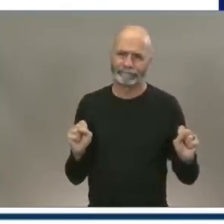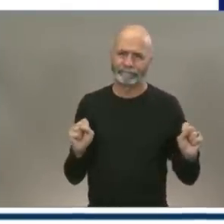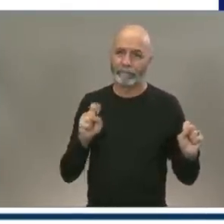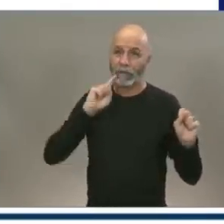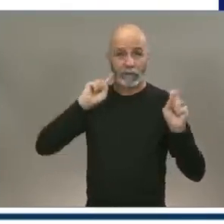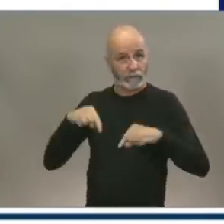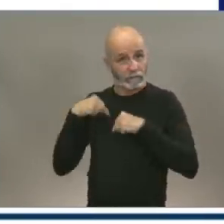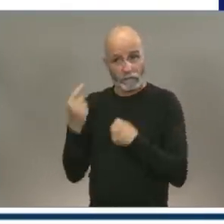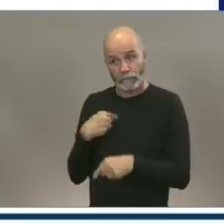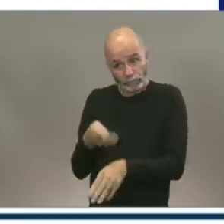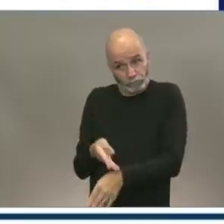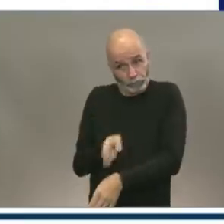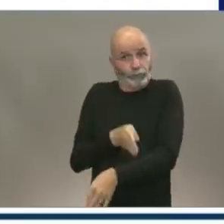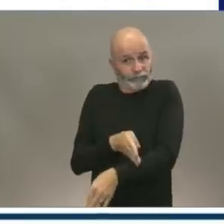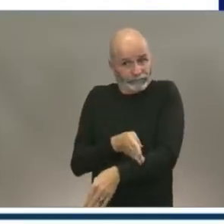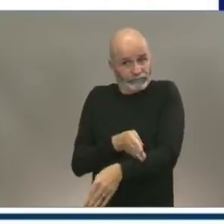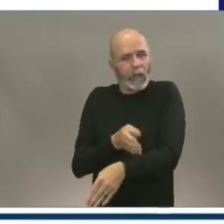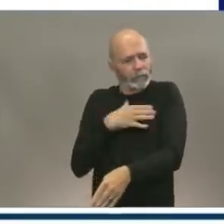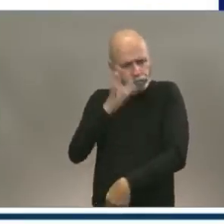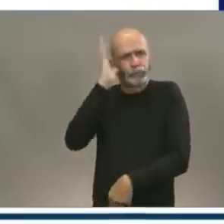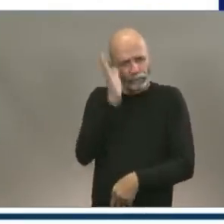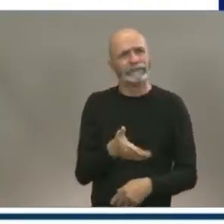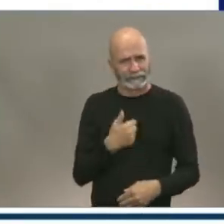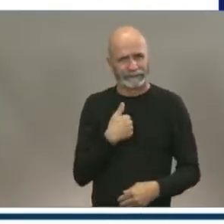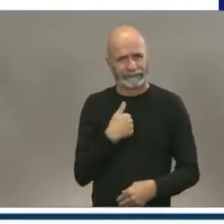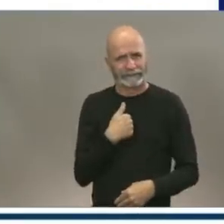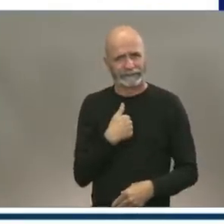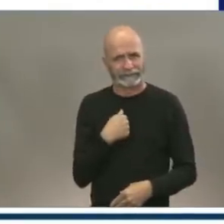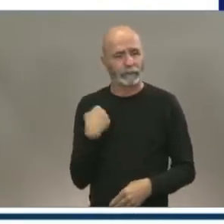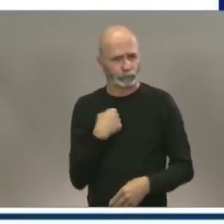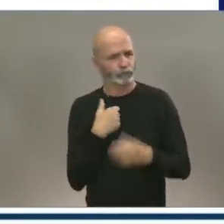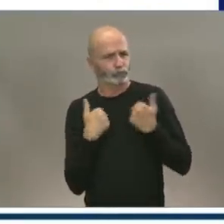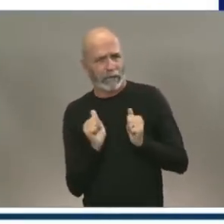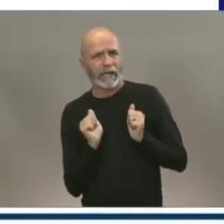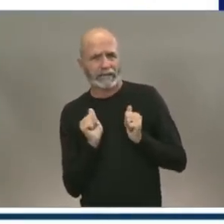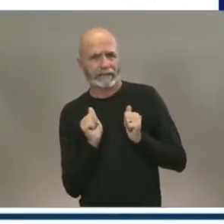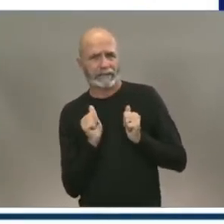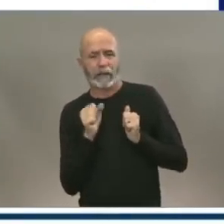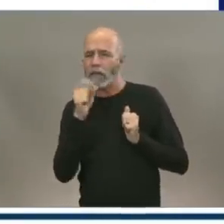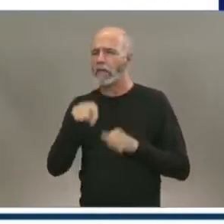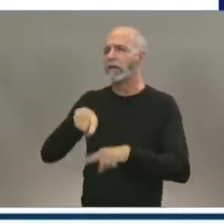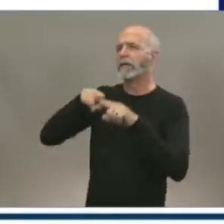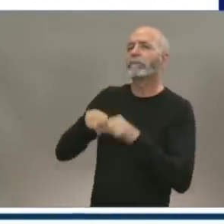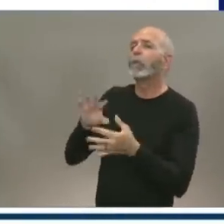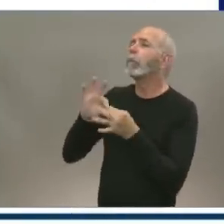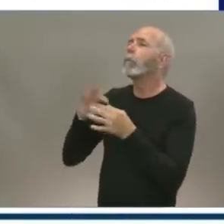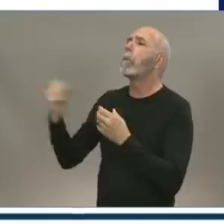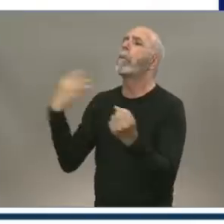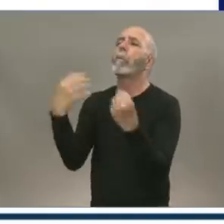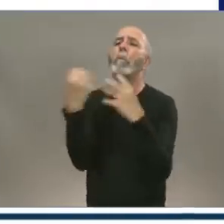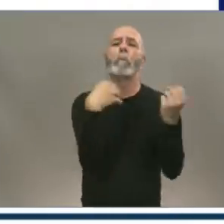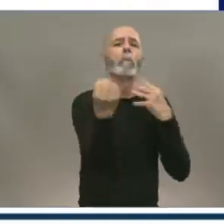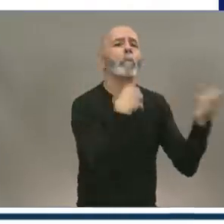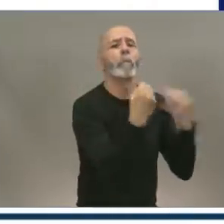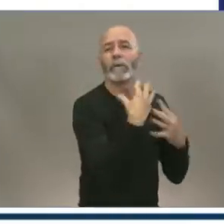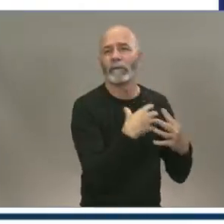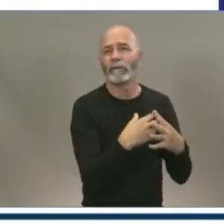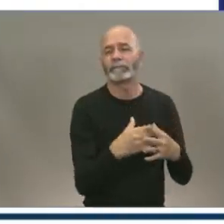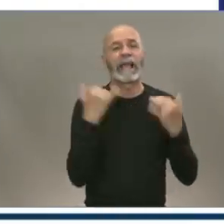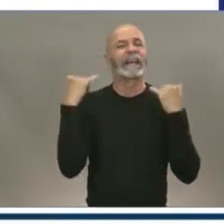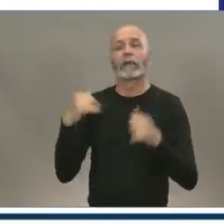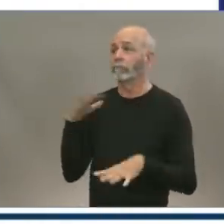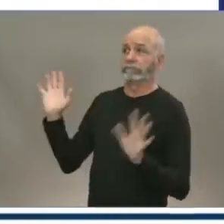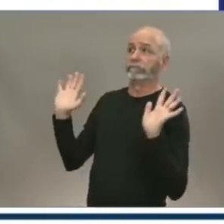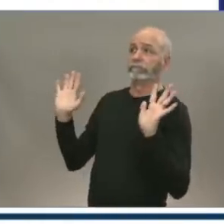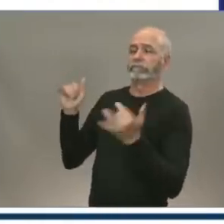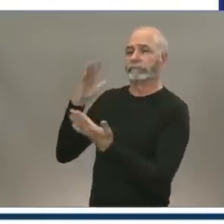on more information, we'll make better decisions based on more information. But as we learn more, I think what you've seen is we've done more. I just want to add one more thing, because